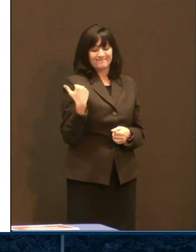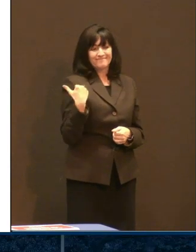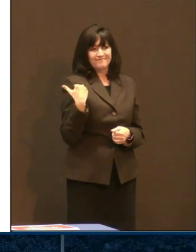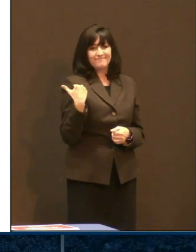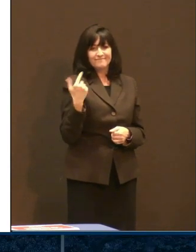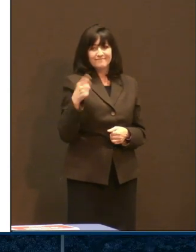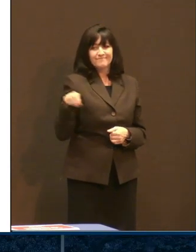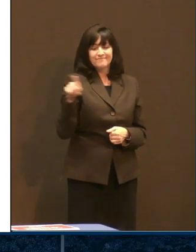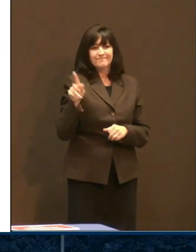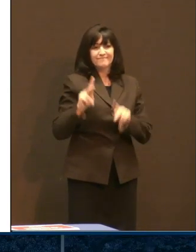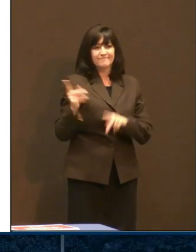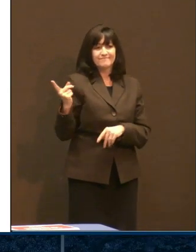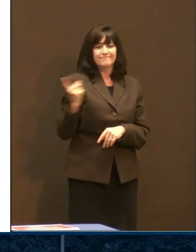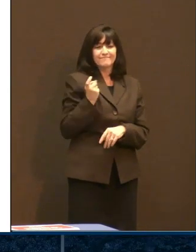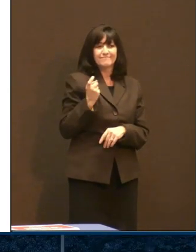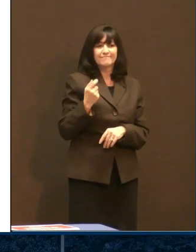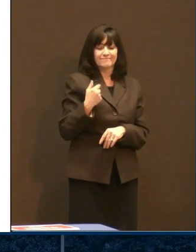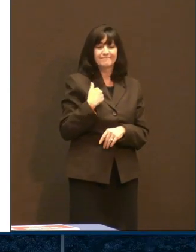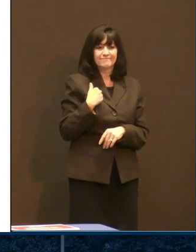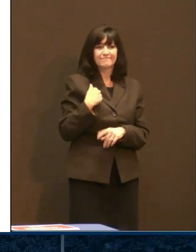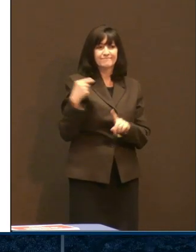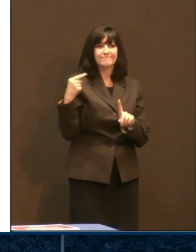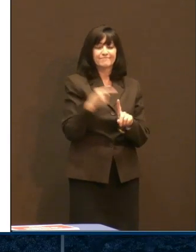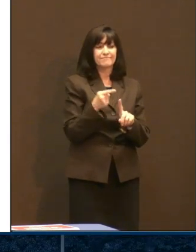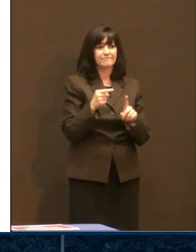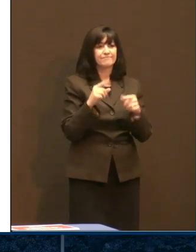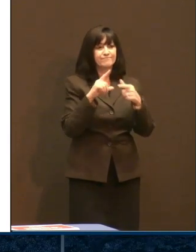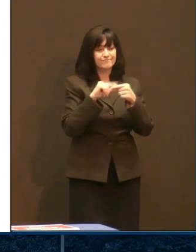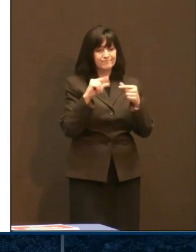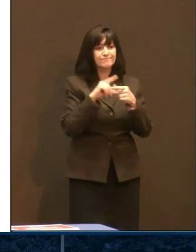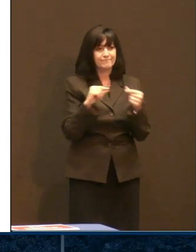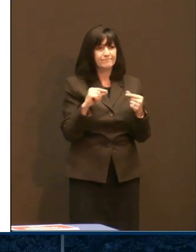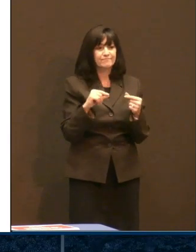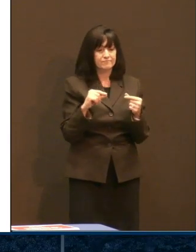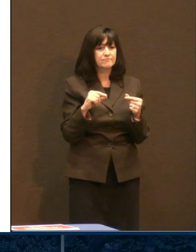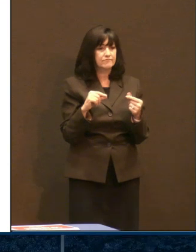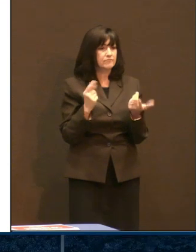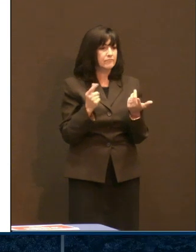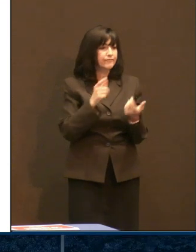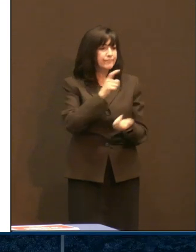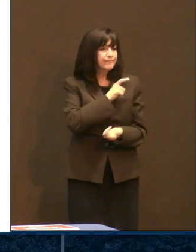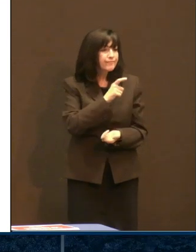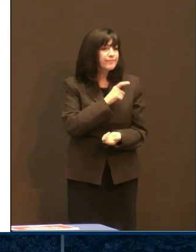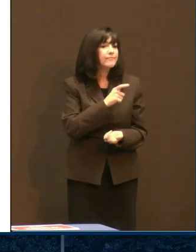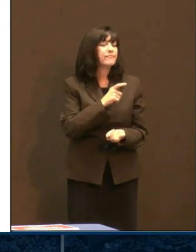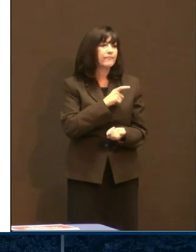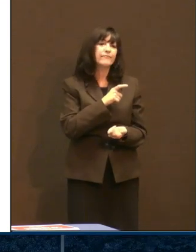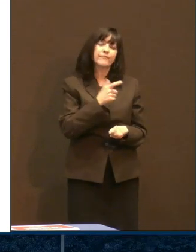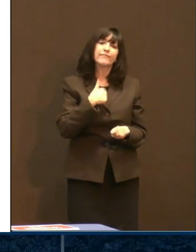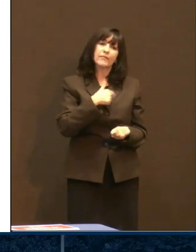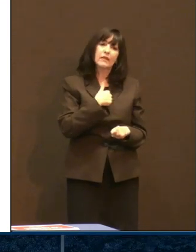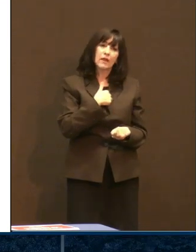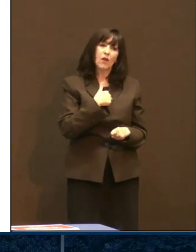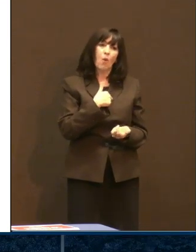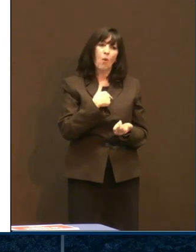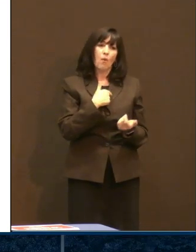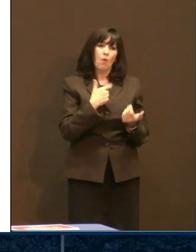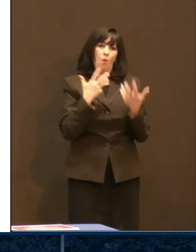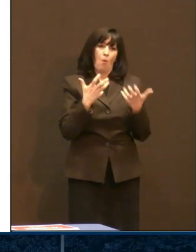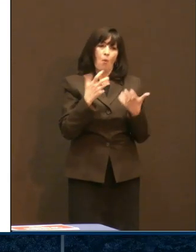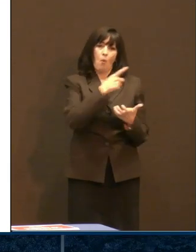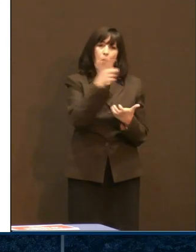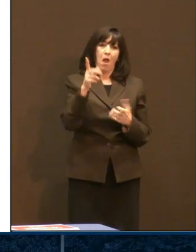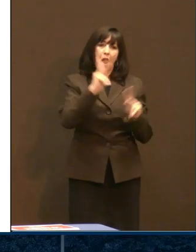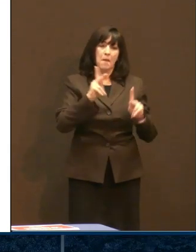do have guidance from the Attorney General's office. We do rely pretty heavily on voluntary compliance for that. I